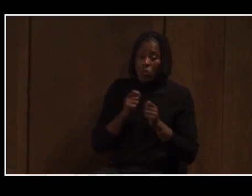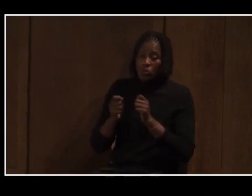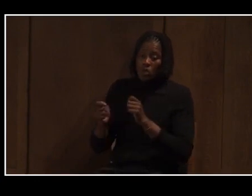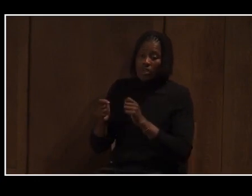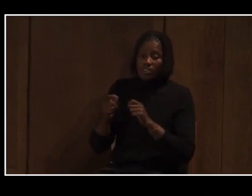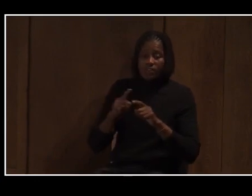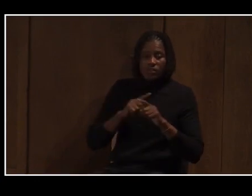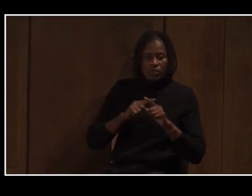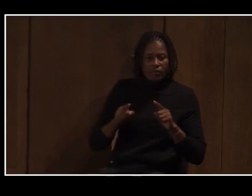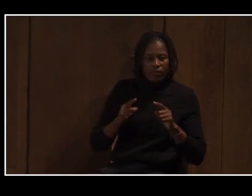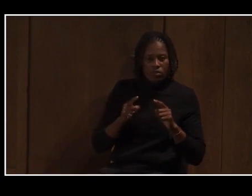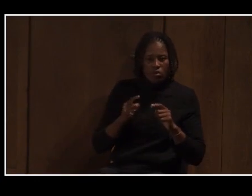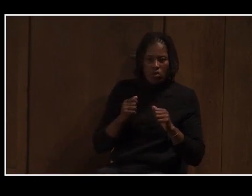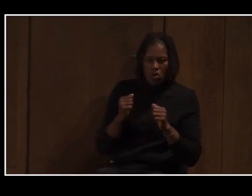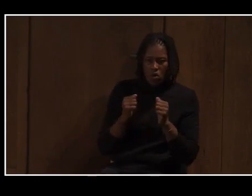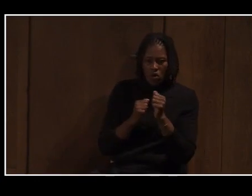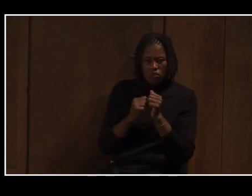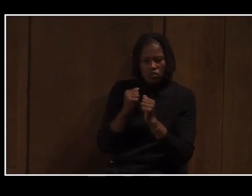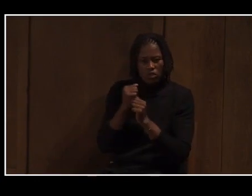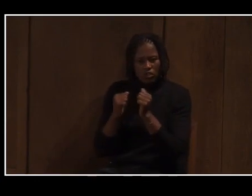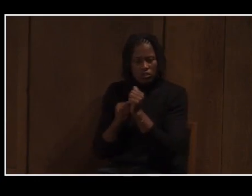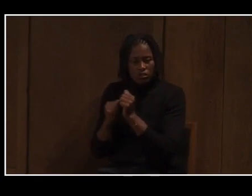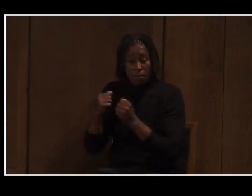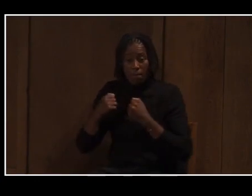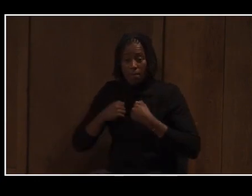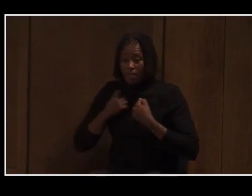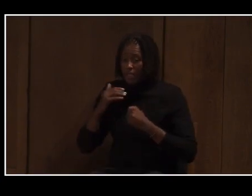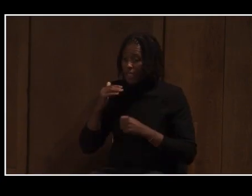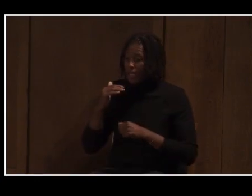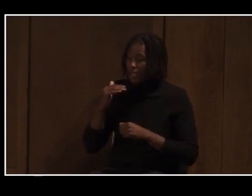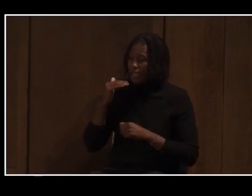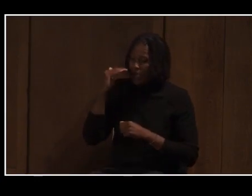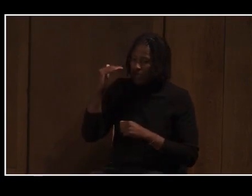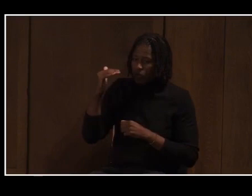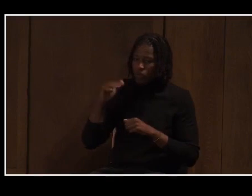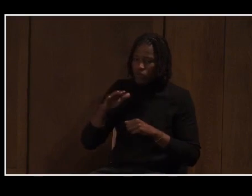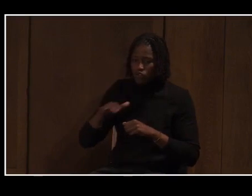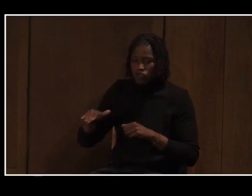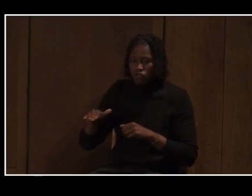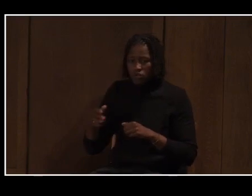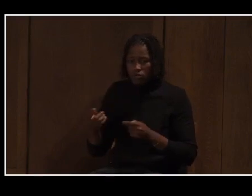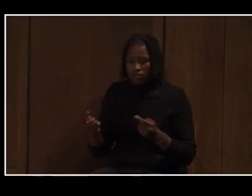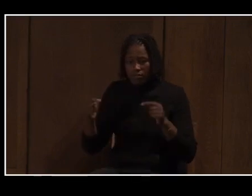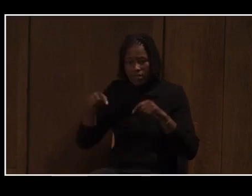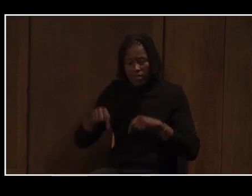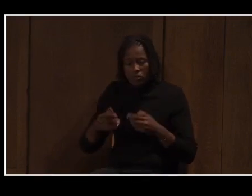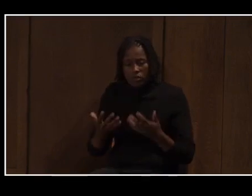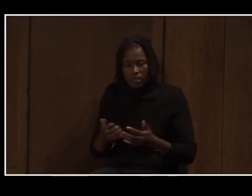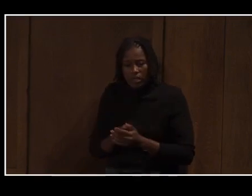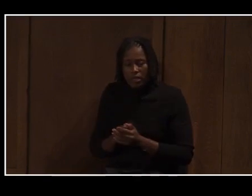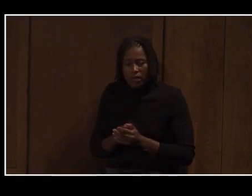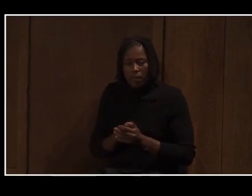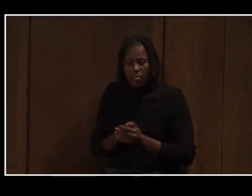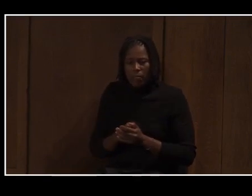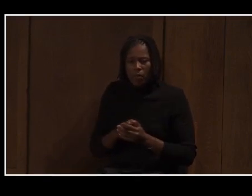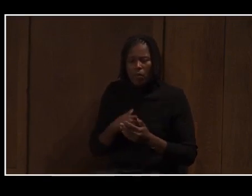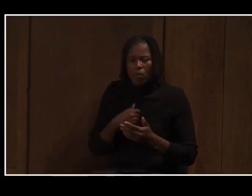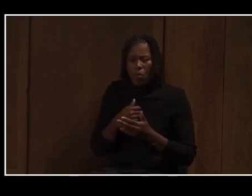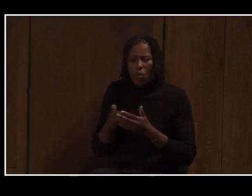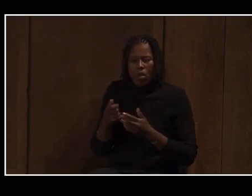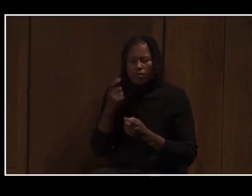following framing. So my adult children are in the room and we play with words all the time. We're obsessed with where did the word come